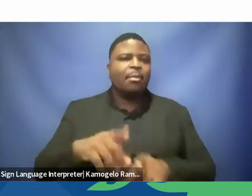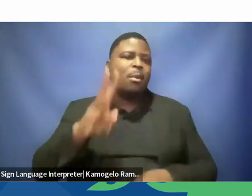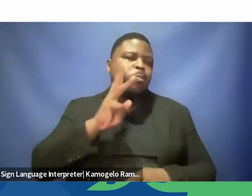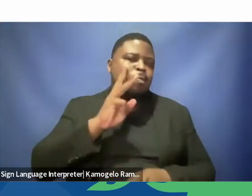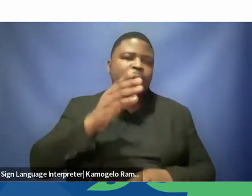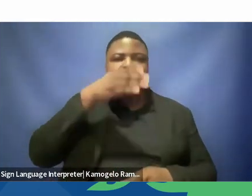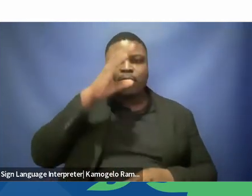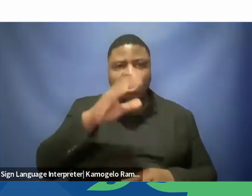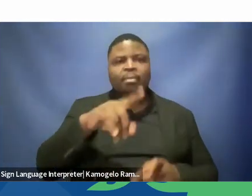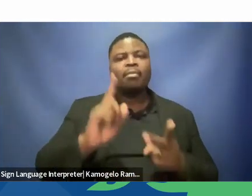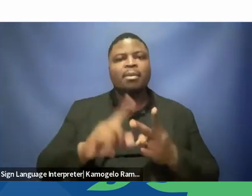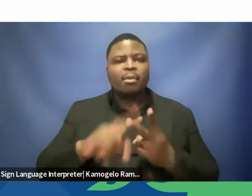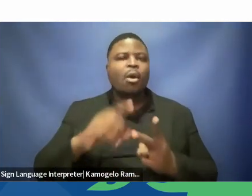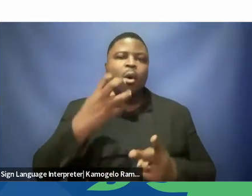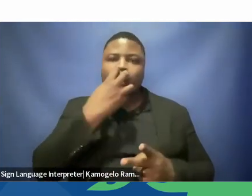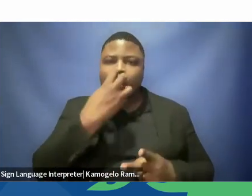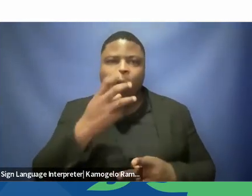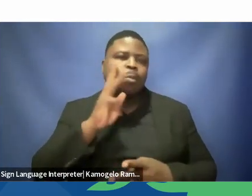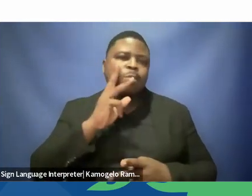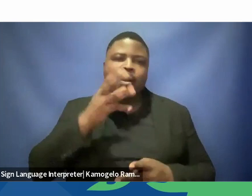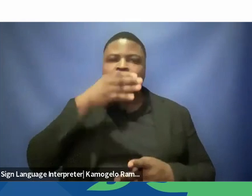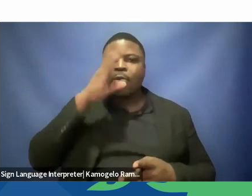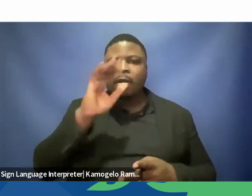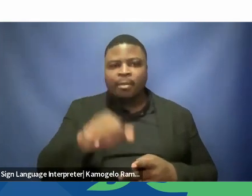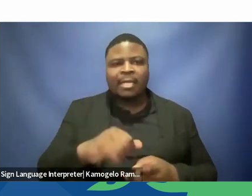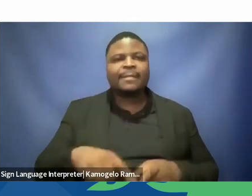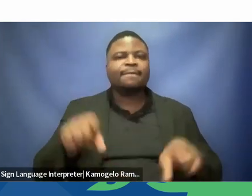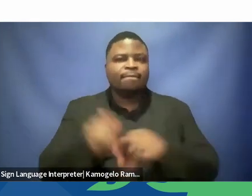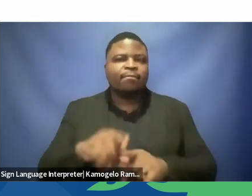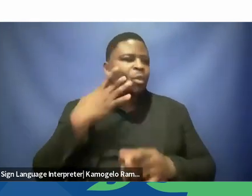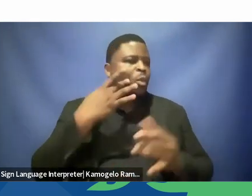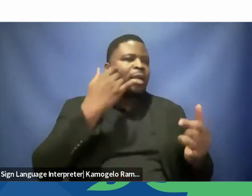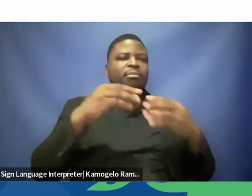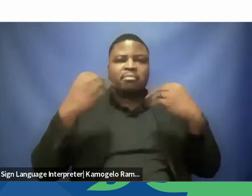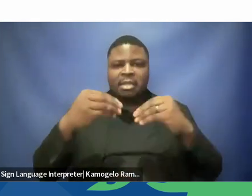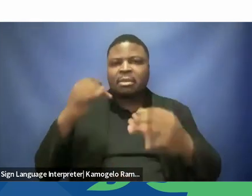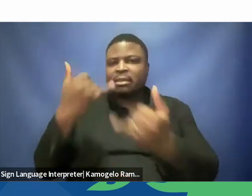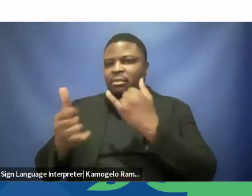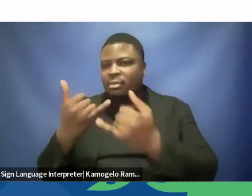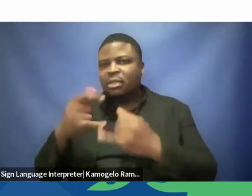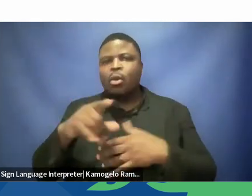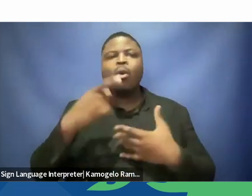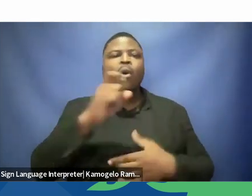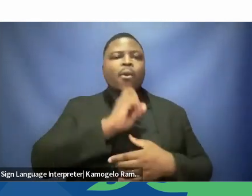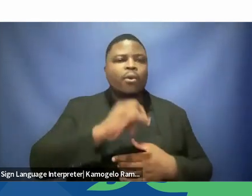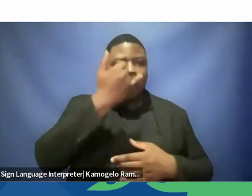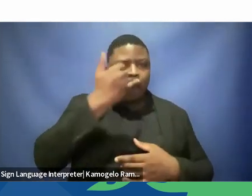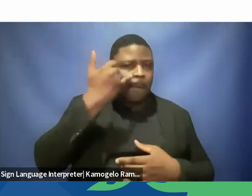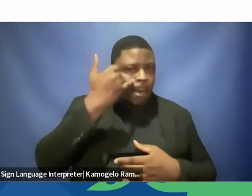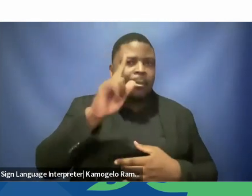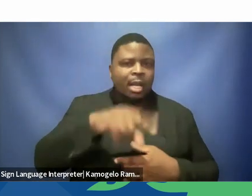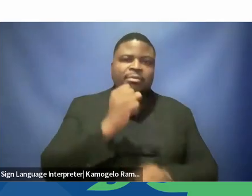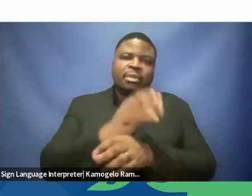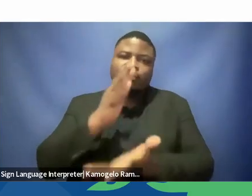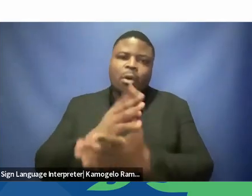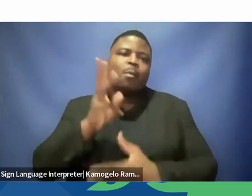with you. Drink water in between your sexual sessions or while you're using drugs. And keep your prep and try